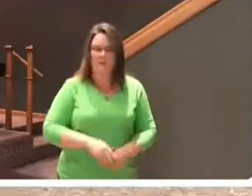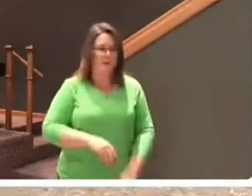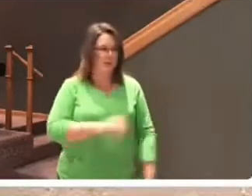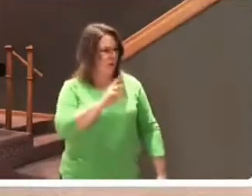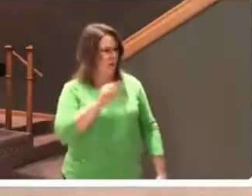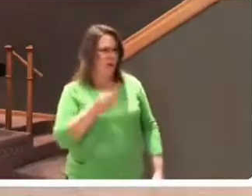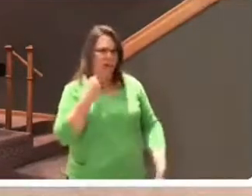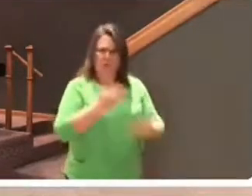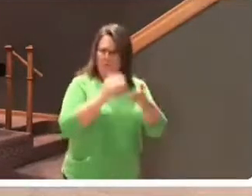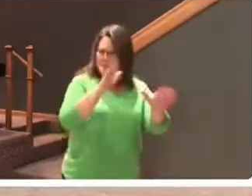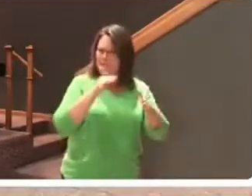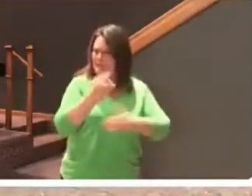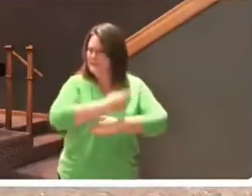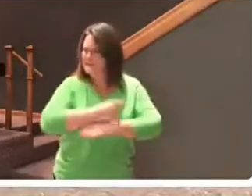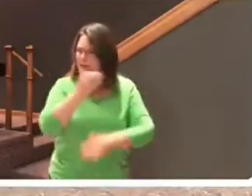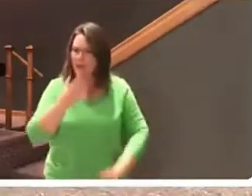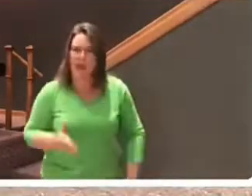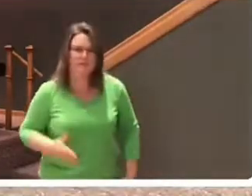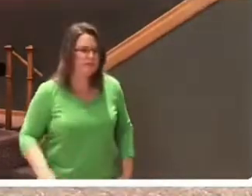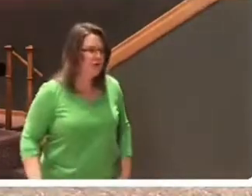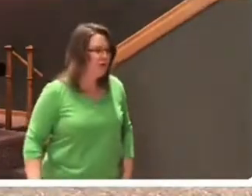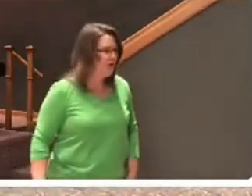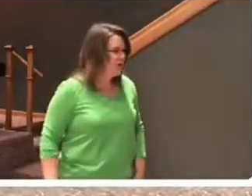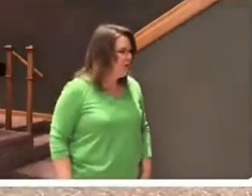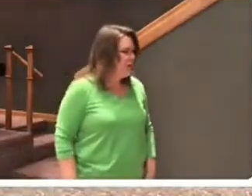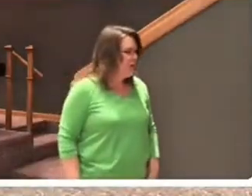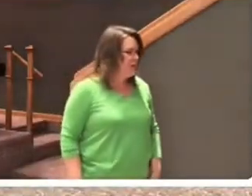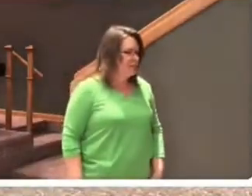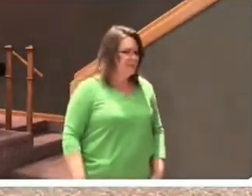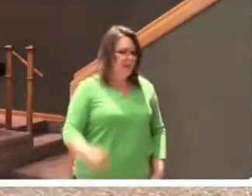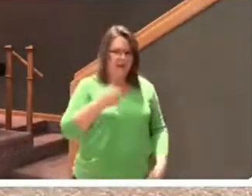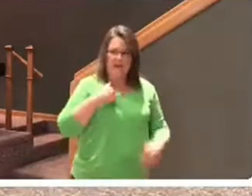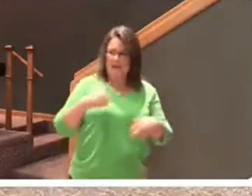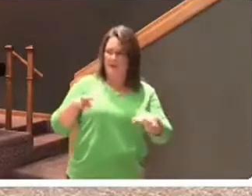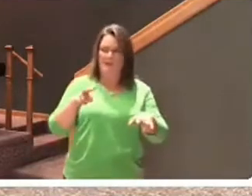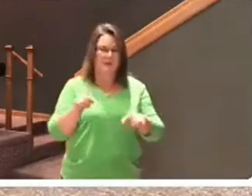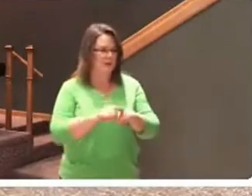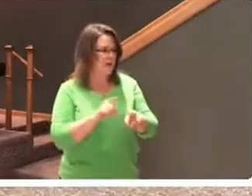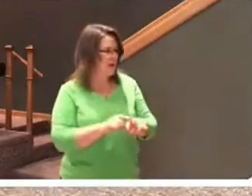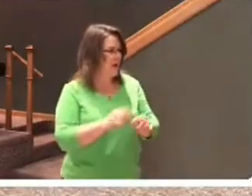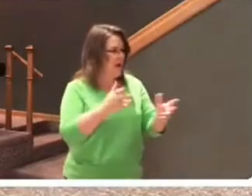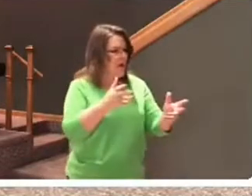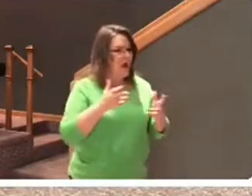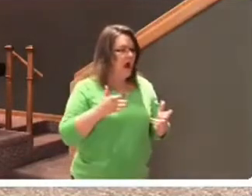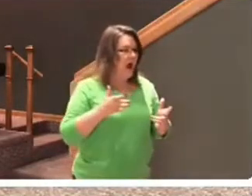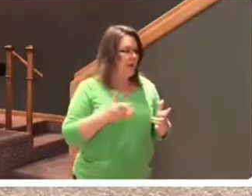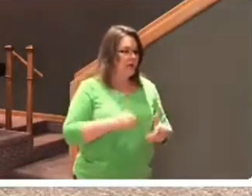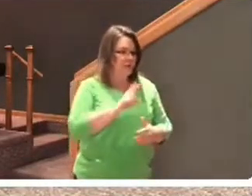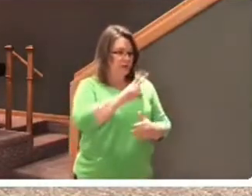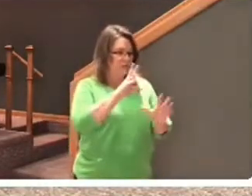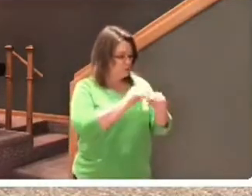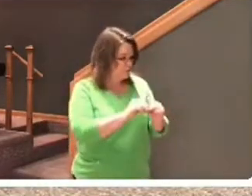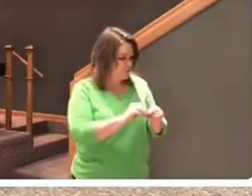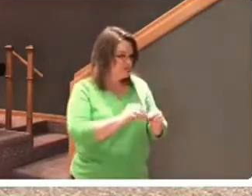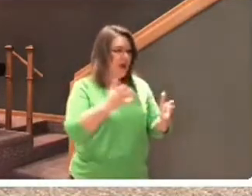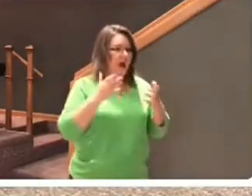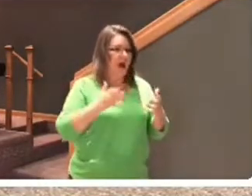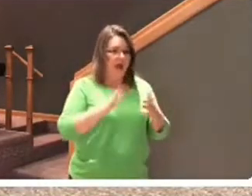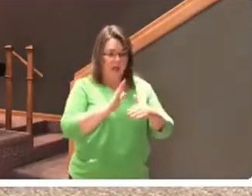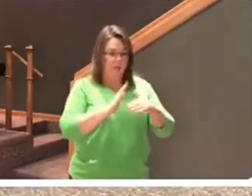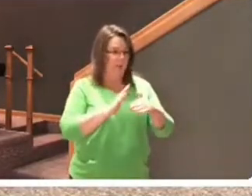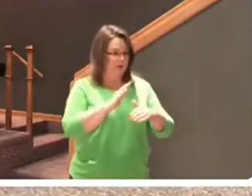it's a good Sunday today, Pastor. And I'm looking at it like, I want to be two services. I want us to build